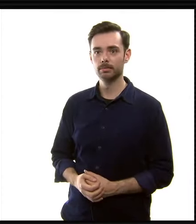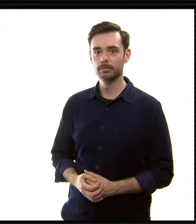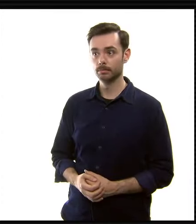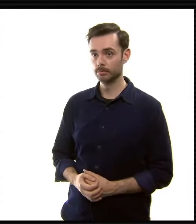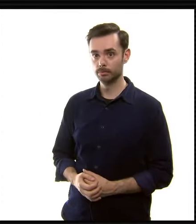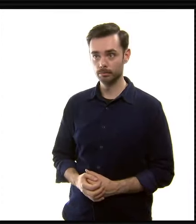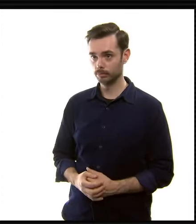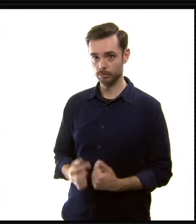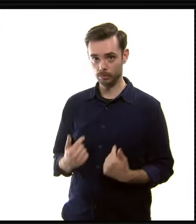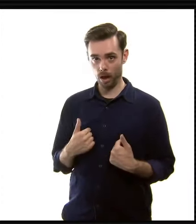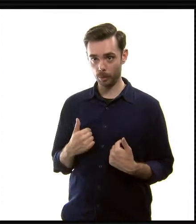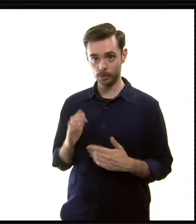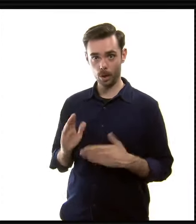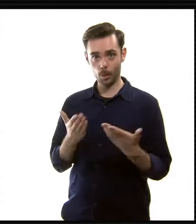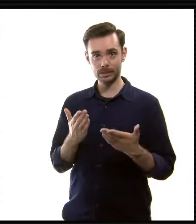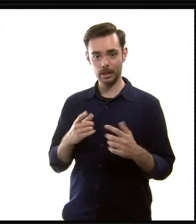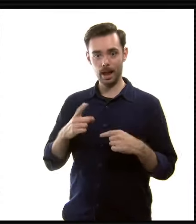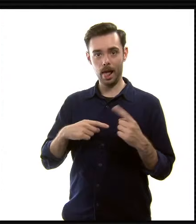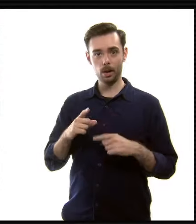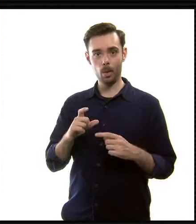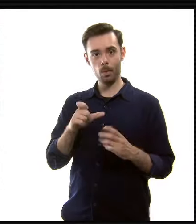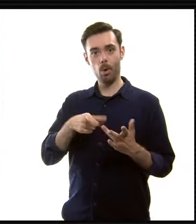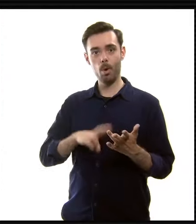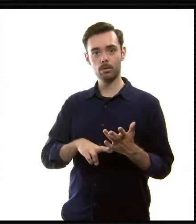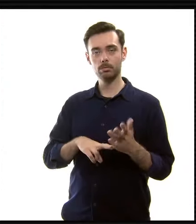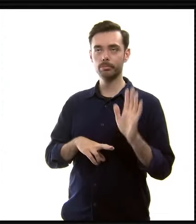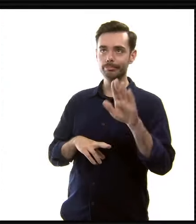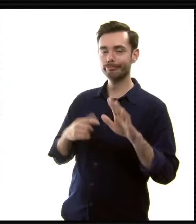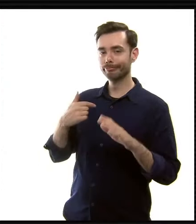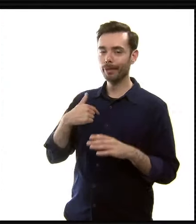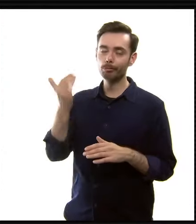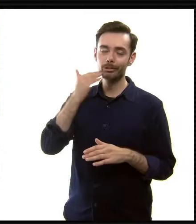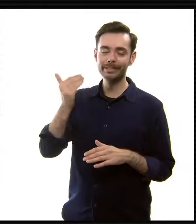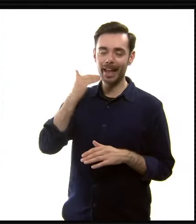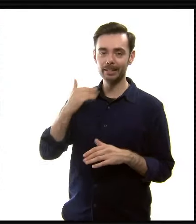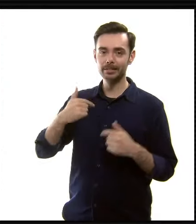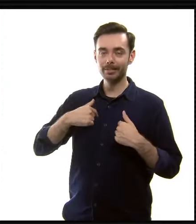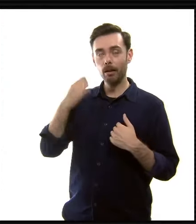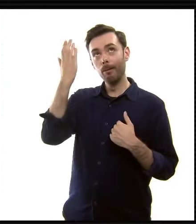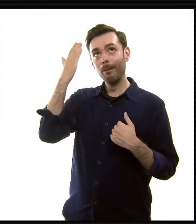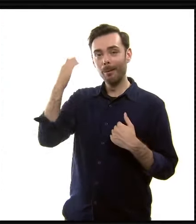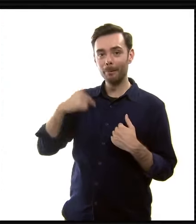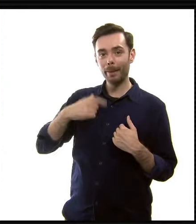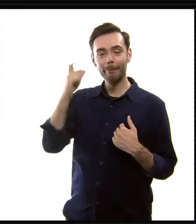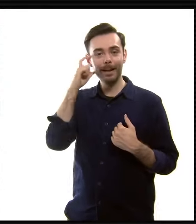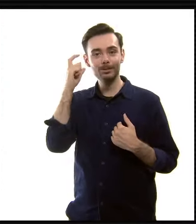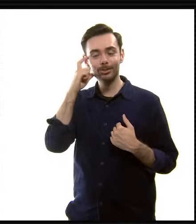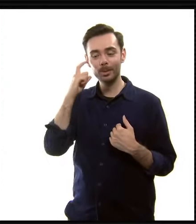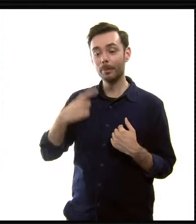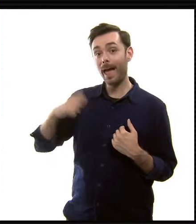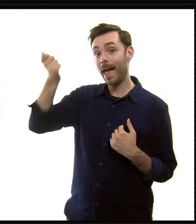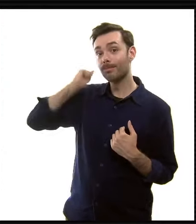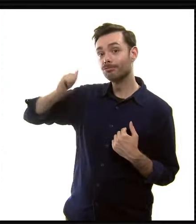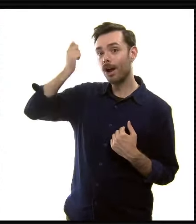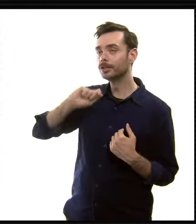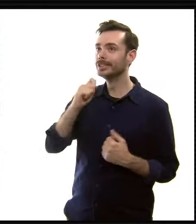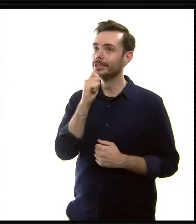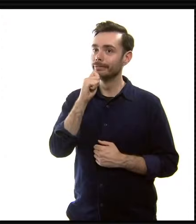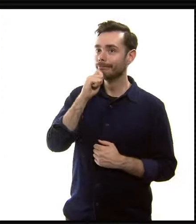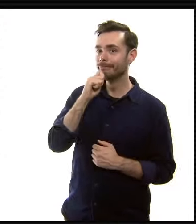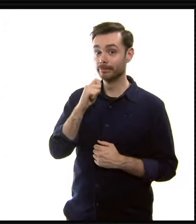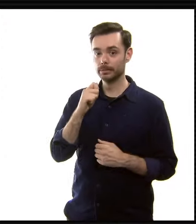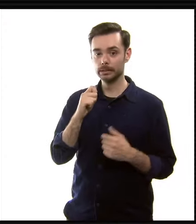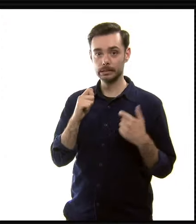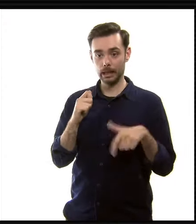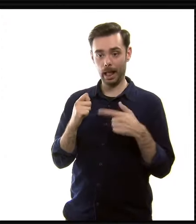hosting LegoCon. Well, it was a pretend version in my bedroom with my minifigures. I was using a hairbrush as a microphone. I have that, still have the hairbrush